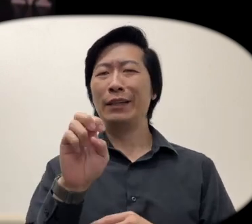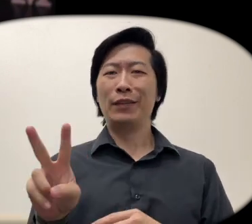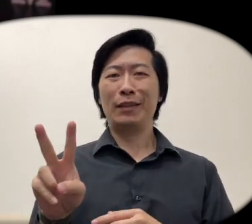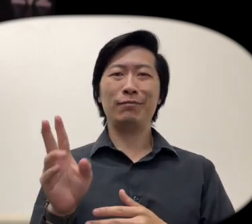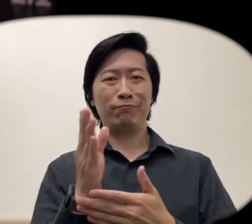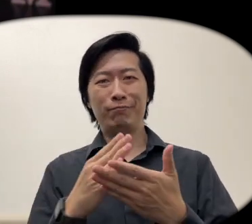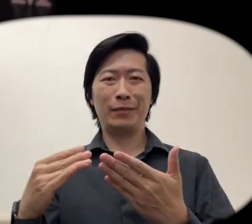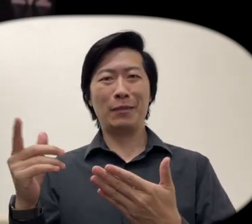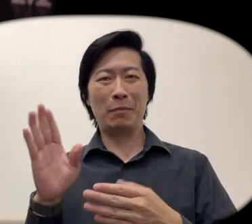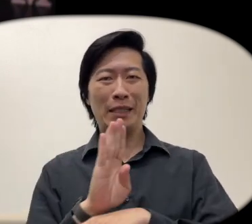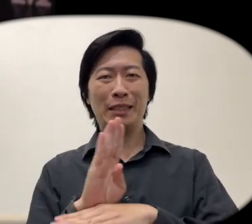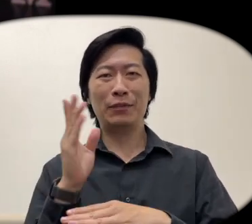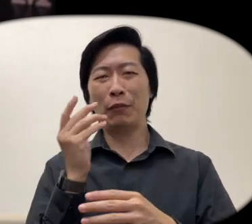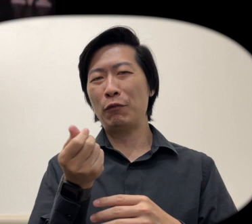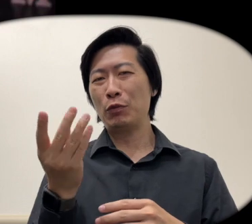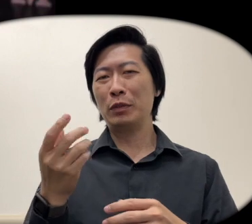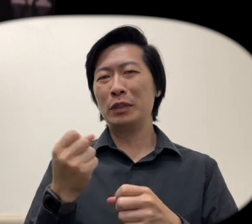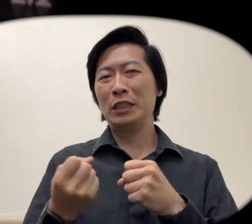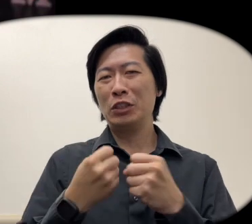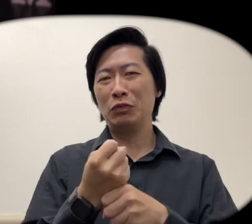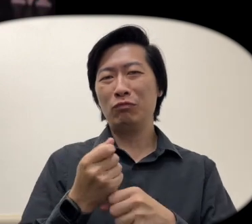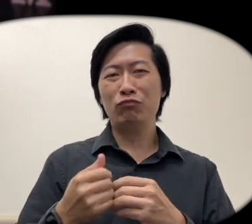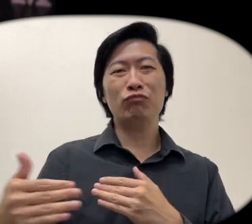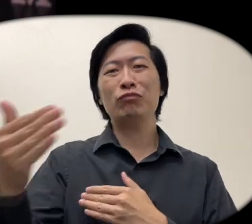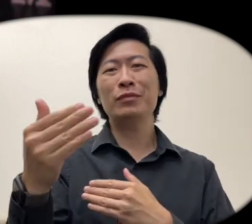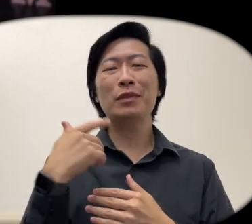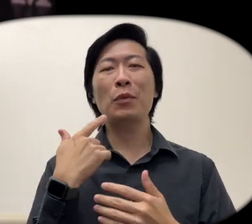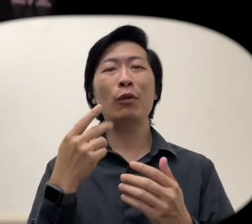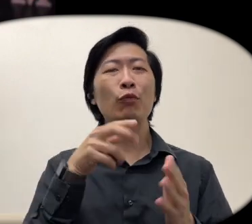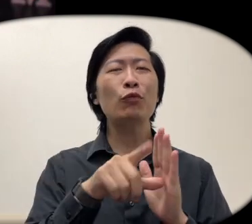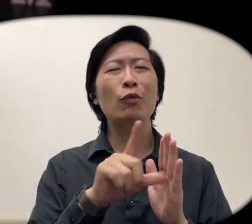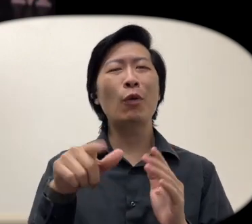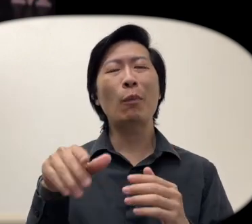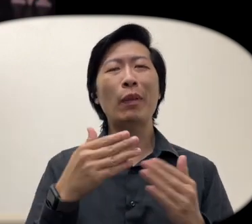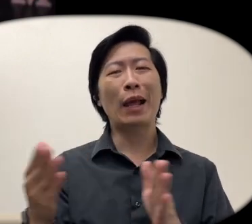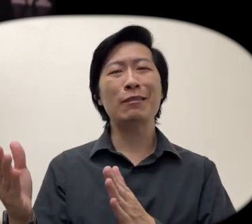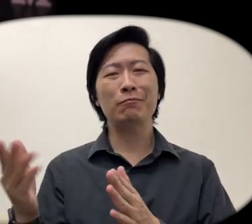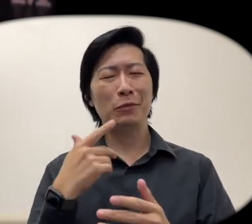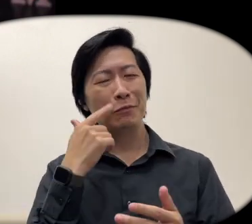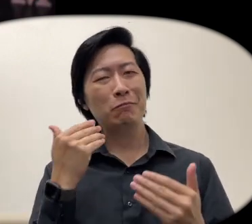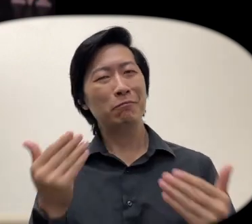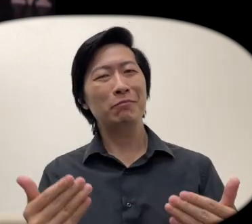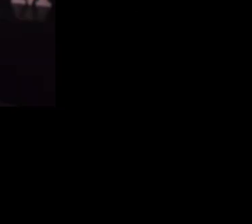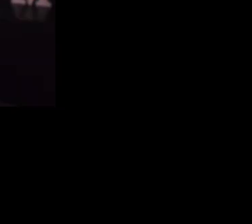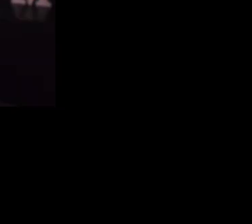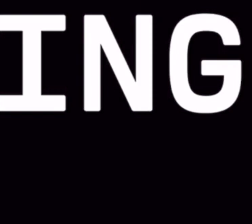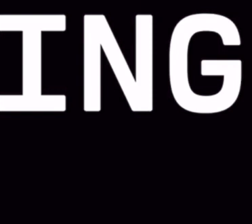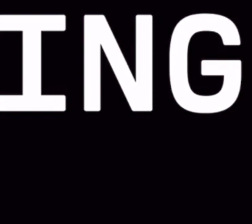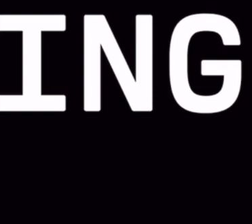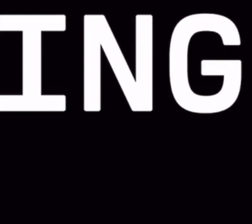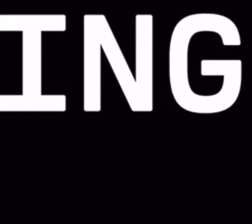for the next few years. And in today's video, I want to review those plans and see if they're actually realistic. So without further ado, let's go ahead and get